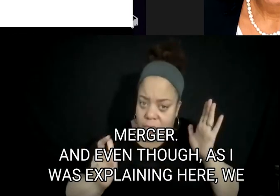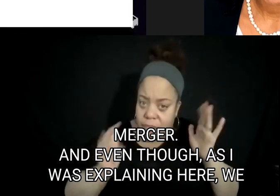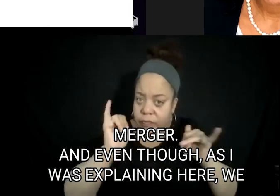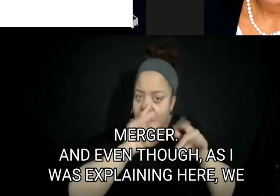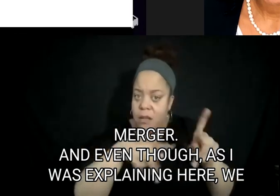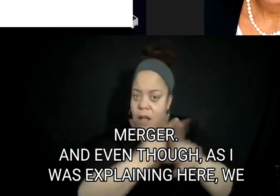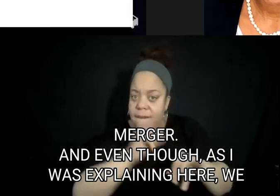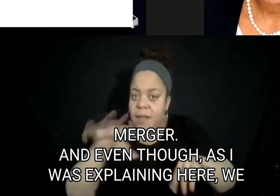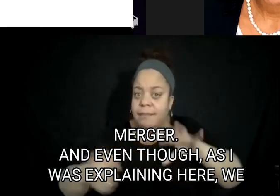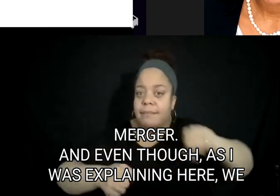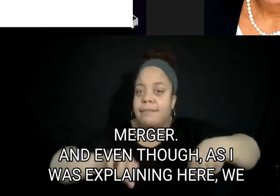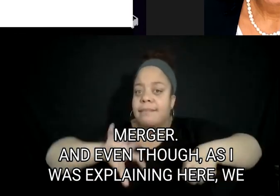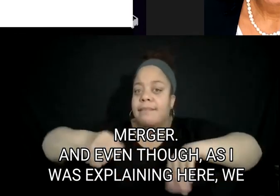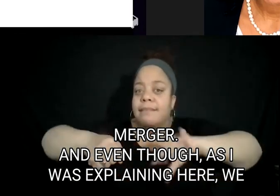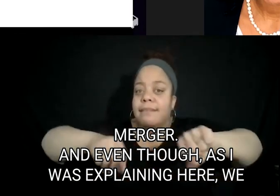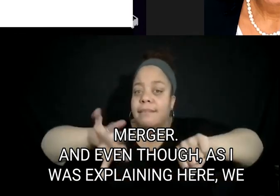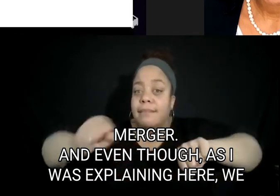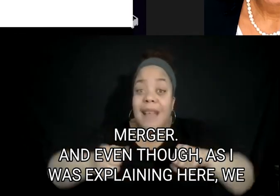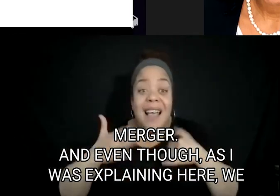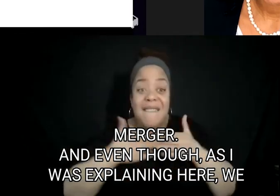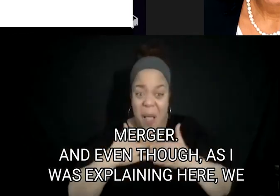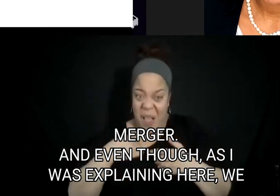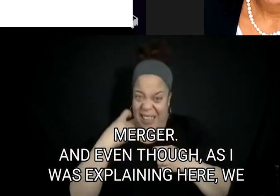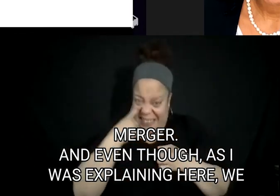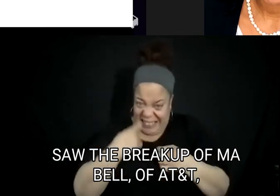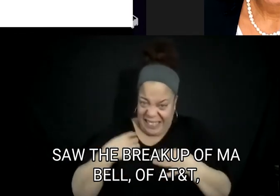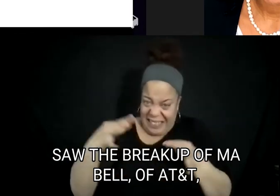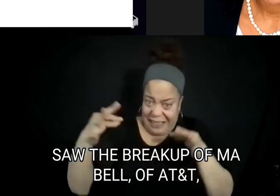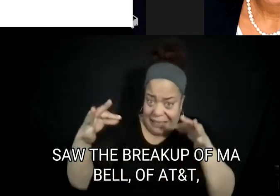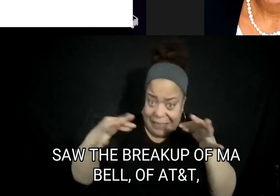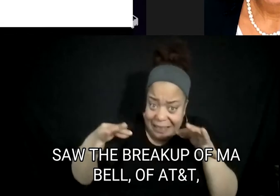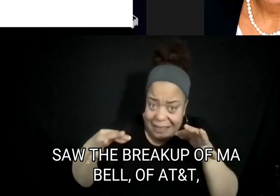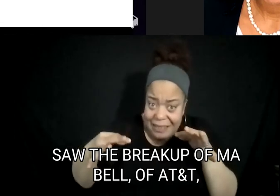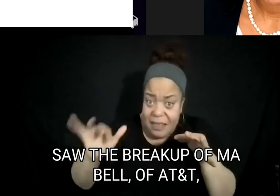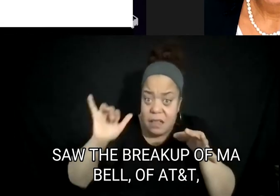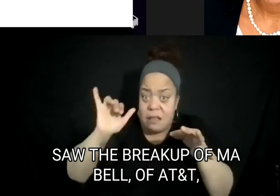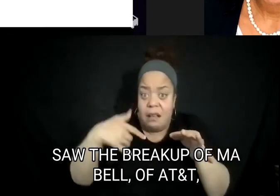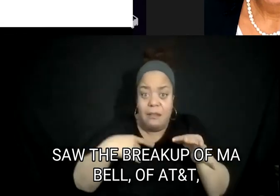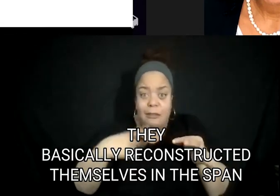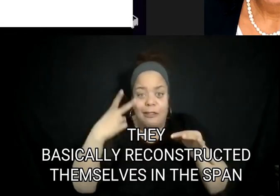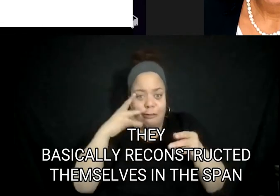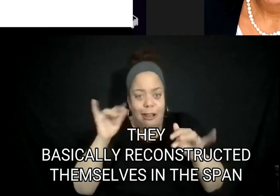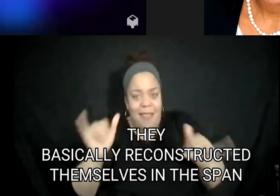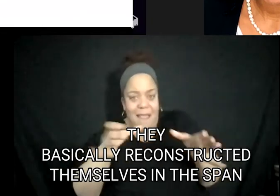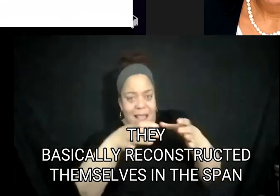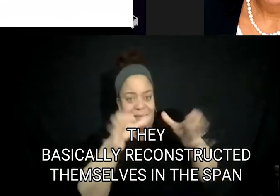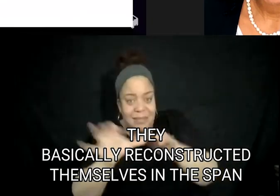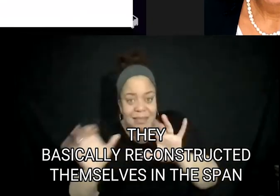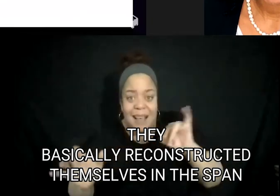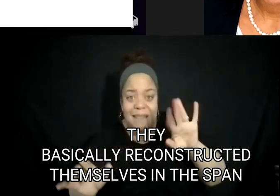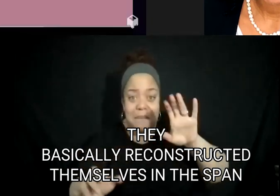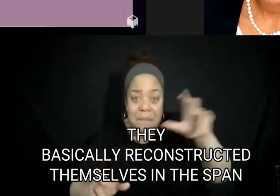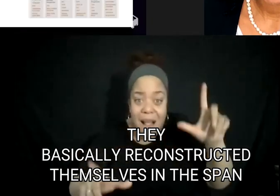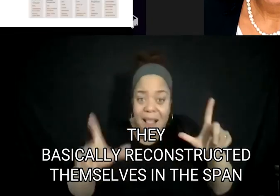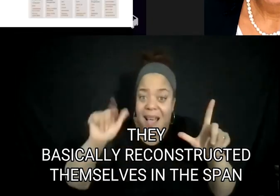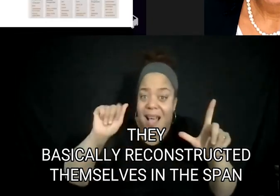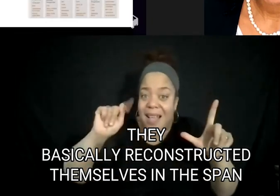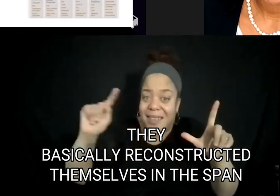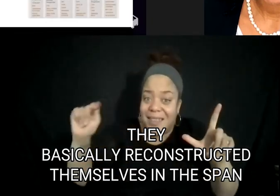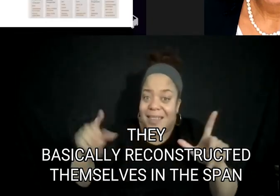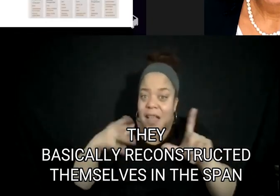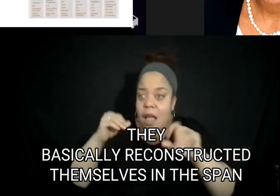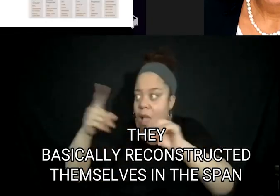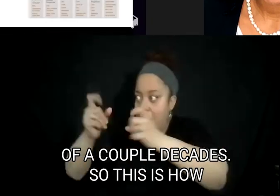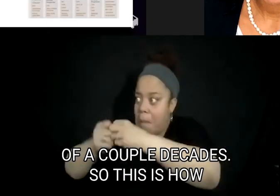AT&T, they basically reconstructed themselves in the span of a couple decades. So, you know, this is how we went and, you